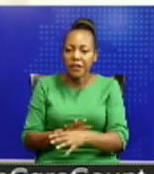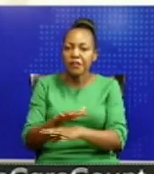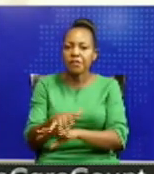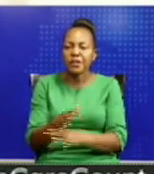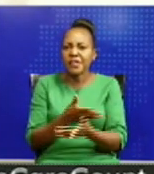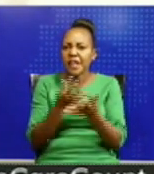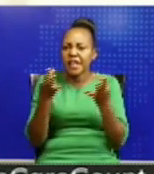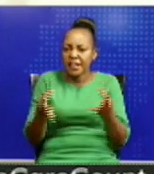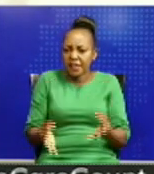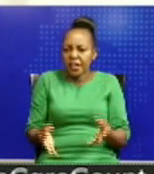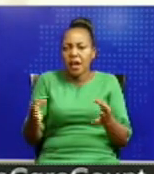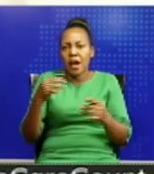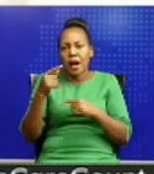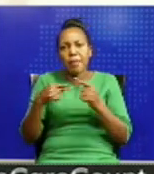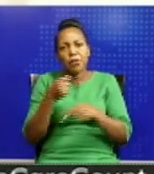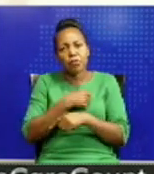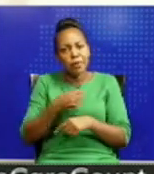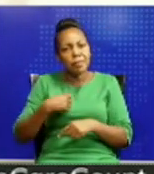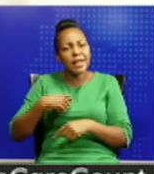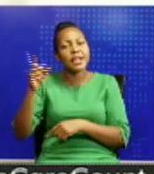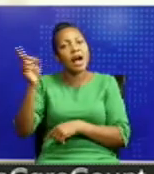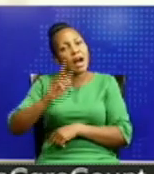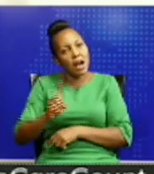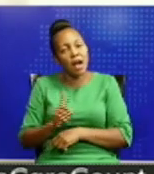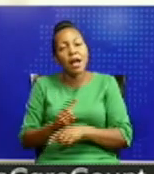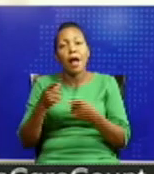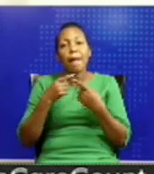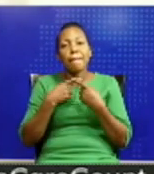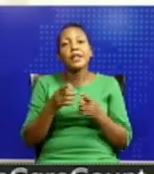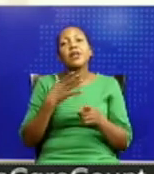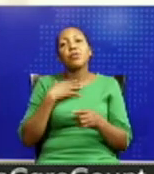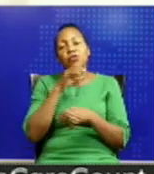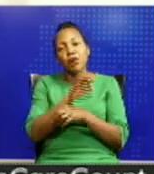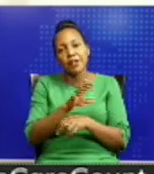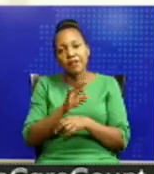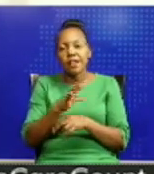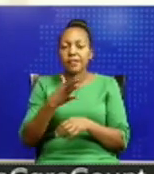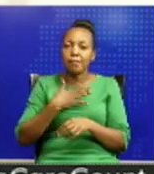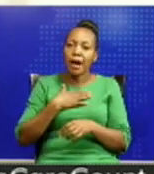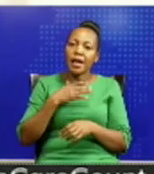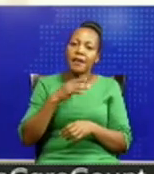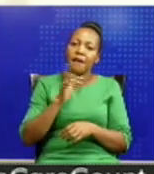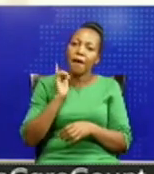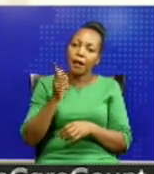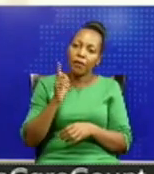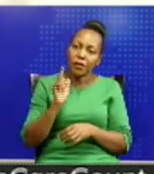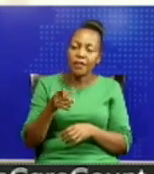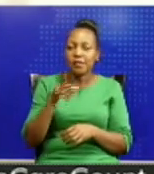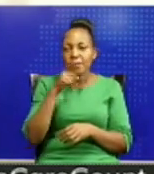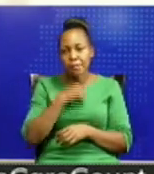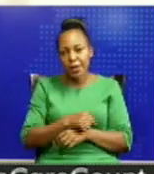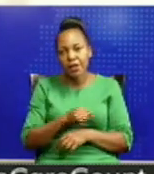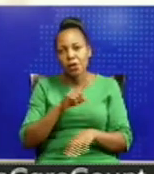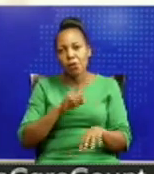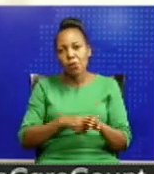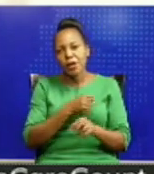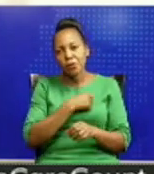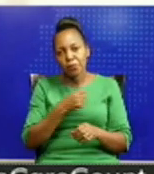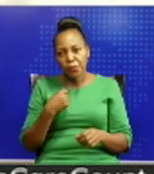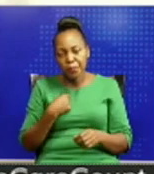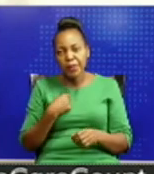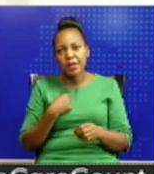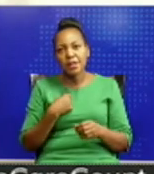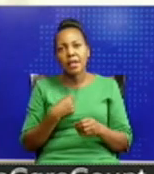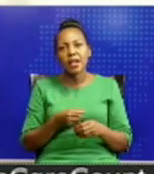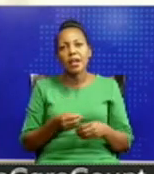do with unpaid care and domestic work. So I would urge the fellow men that please, when women raise up